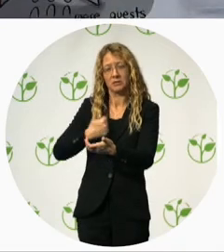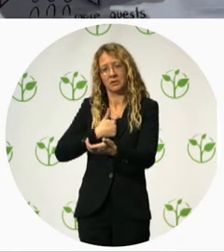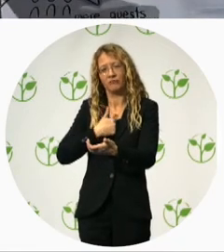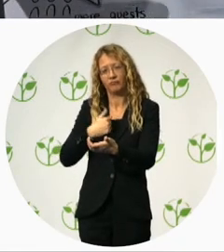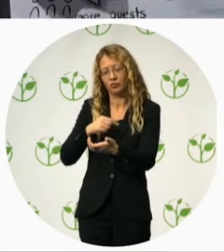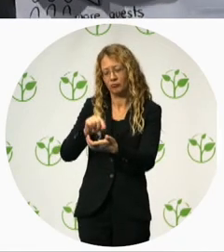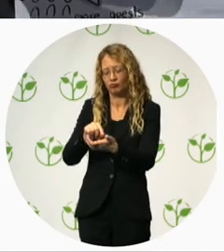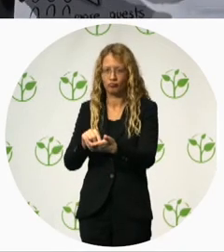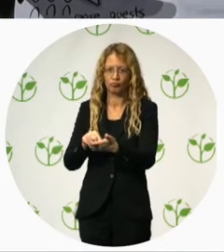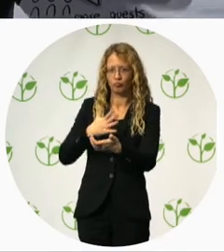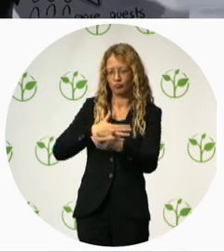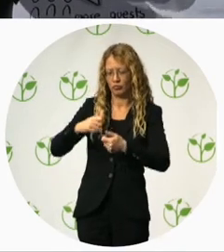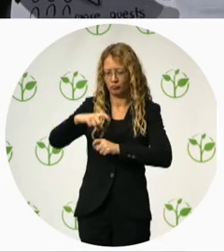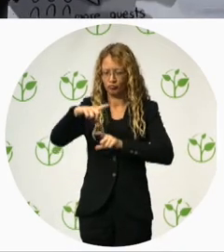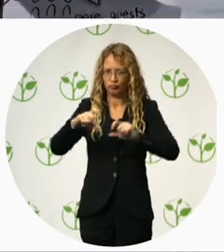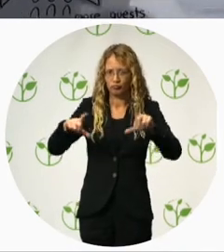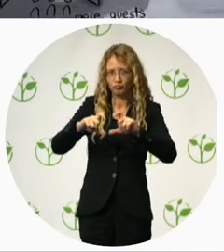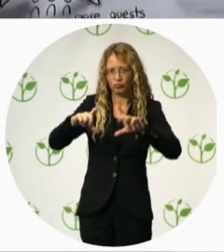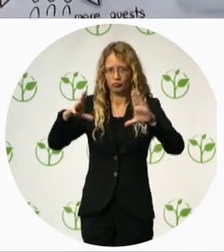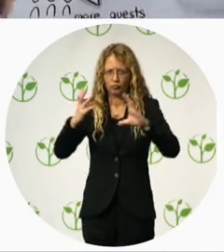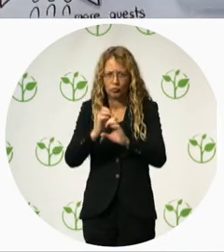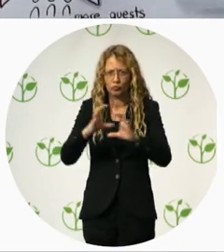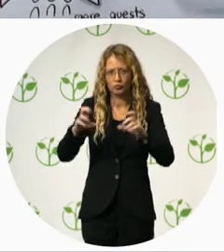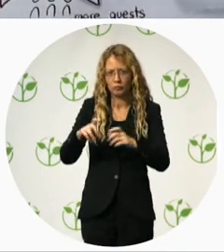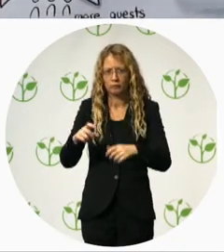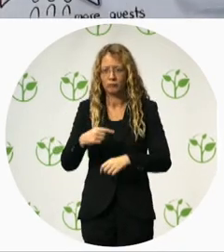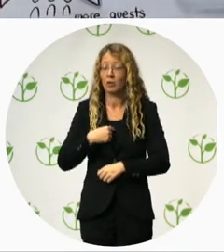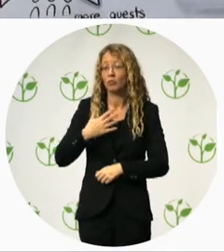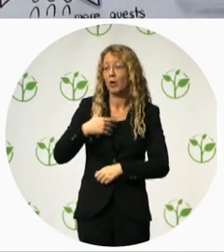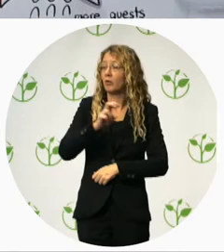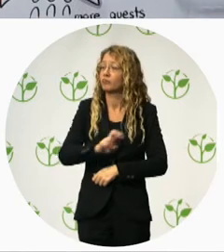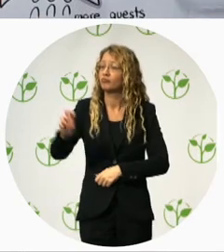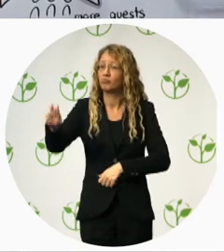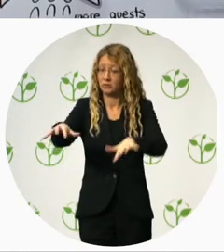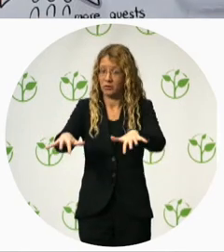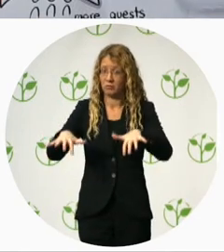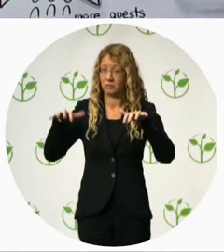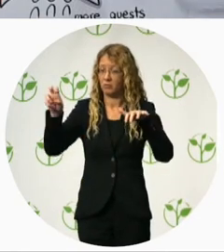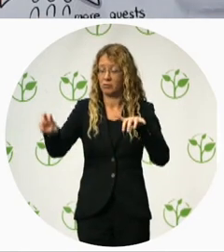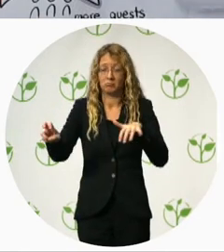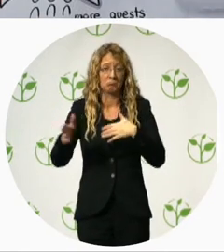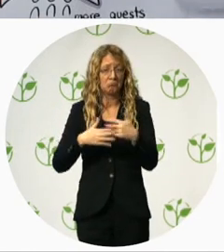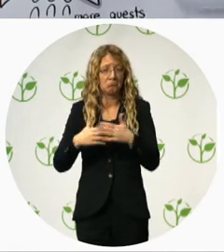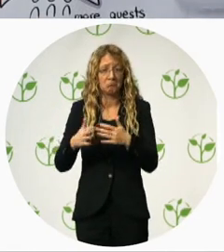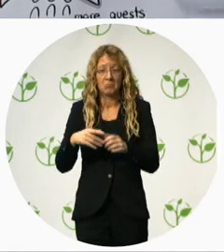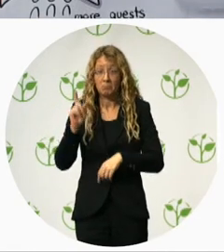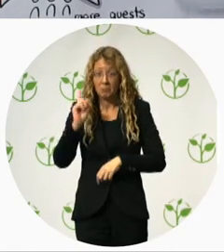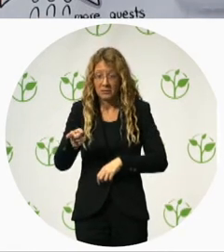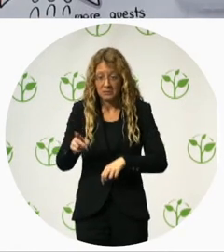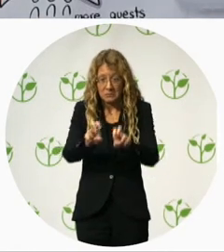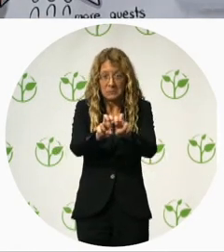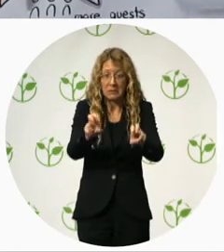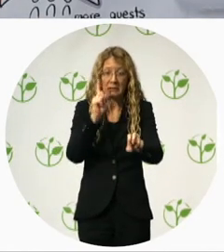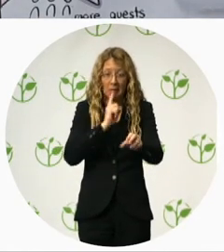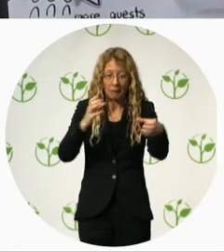use it in any chair you like, so you don't have to sit in a specific place. And it